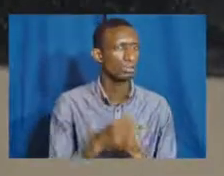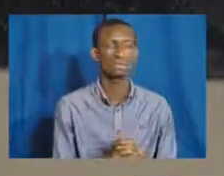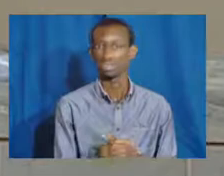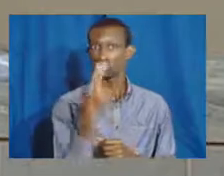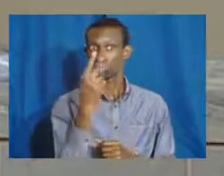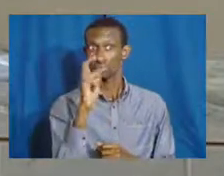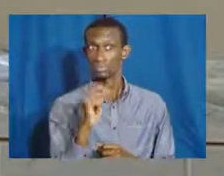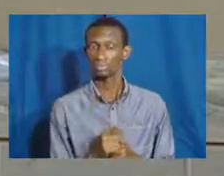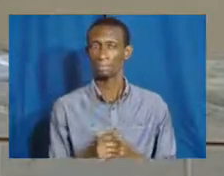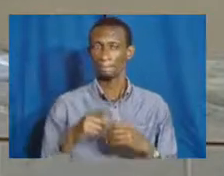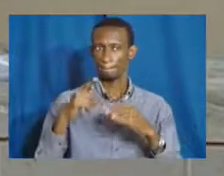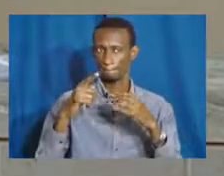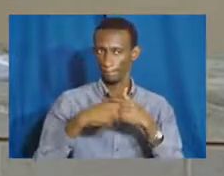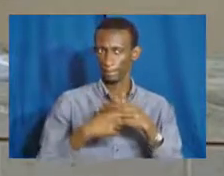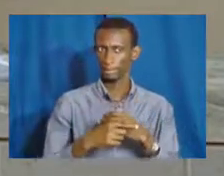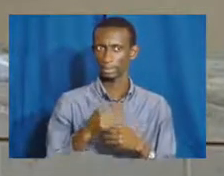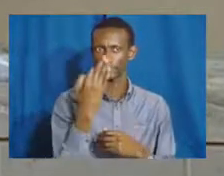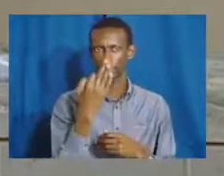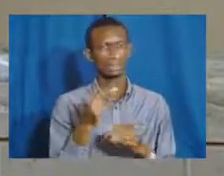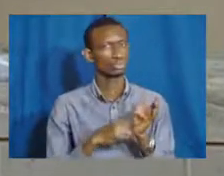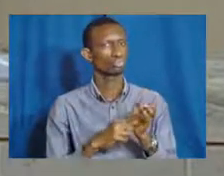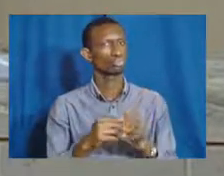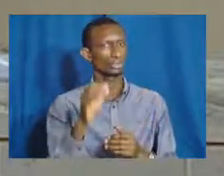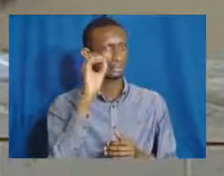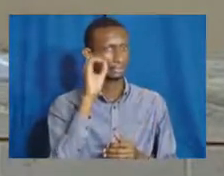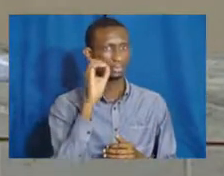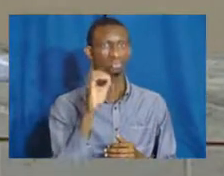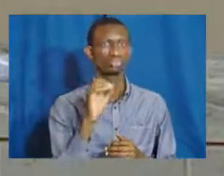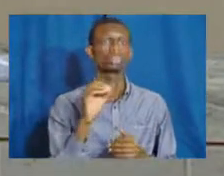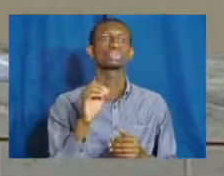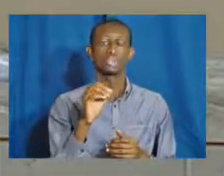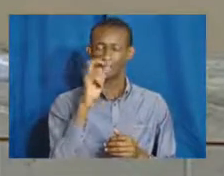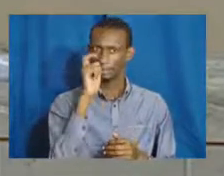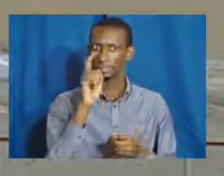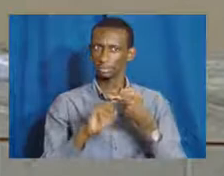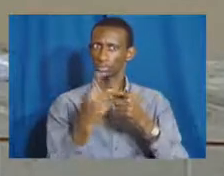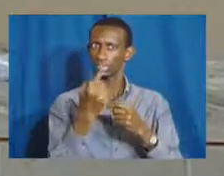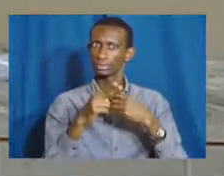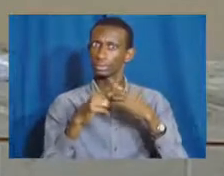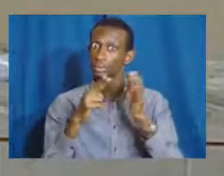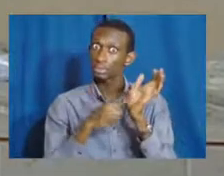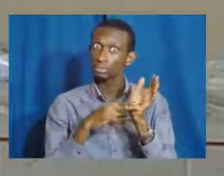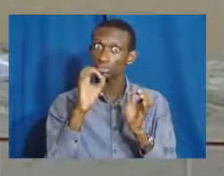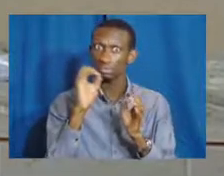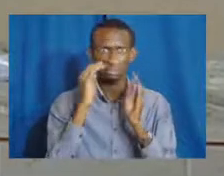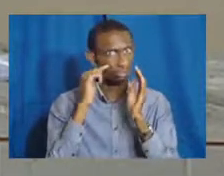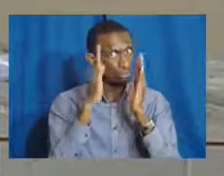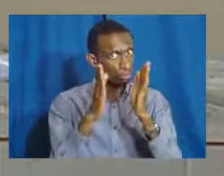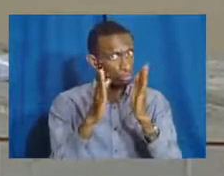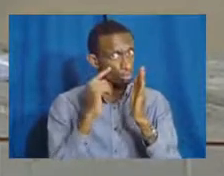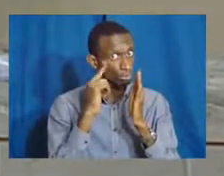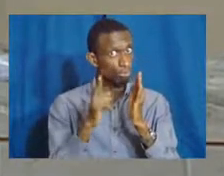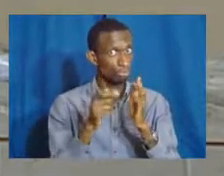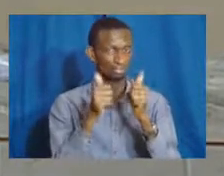3 equals 0, or x plus 1 equals 0. Are we together? Are we together?